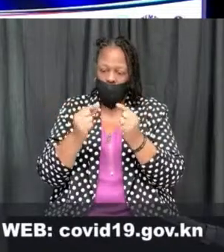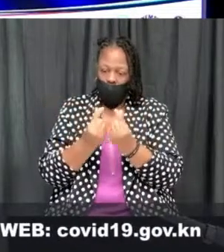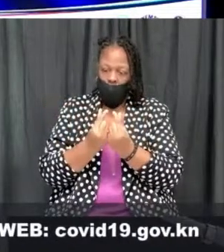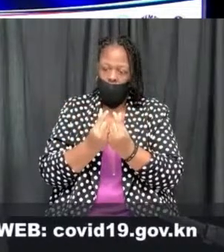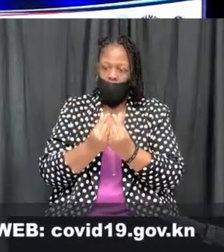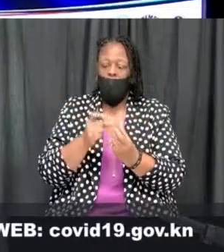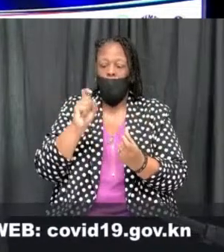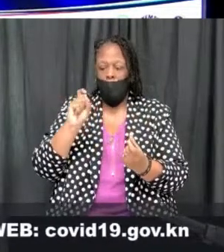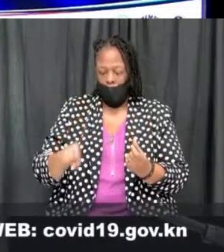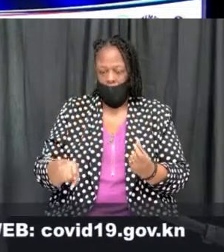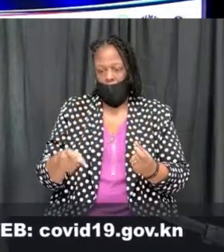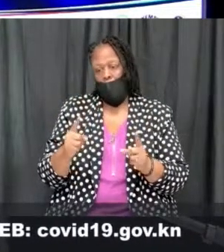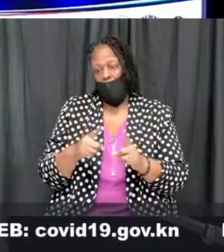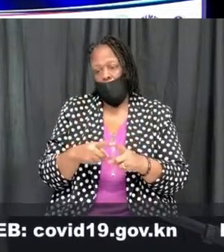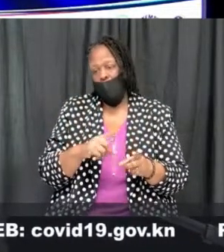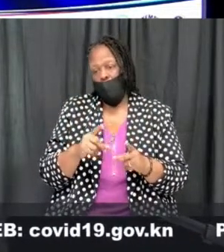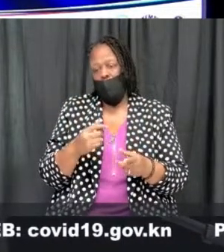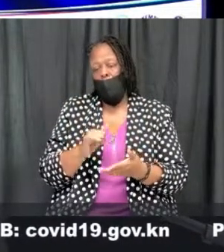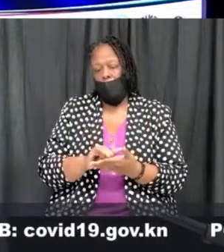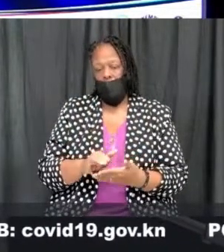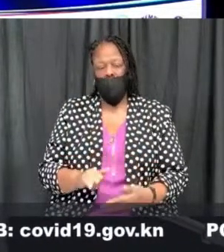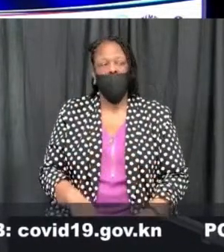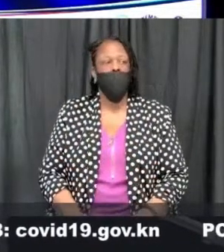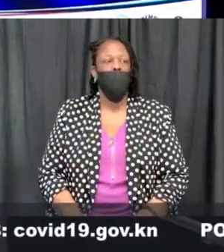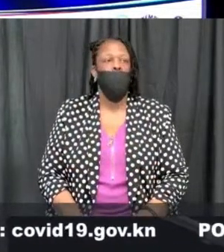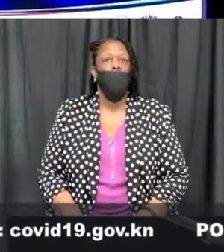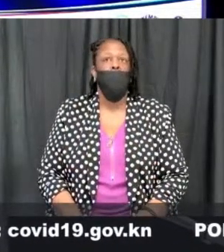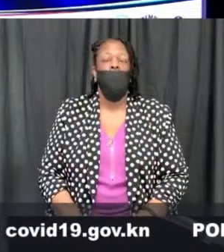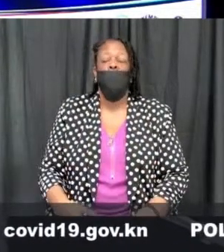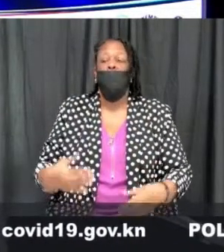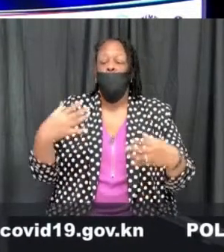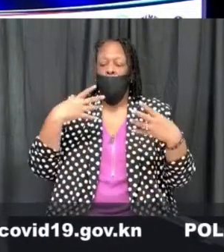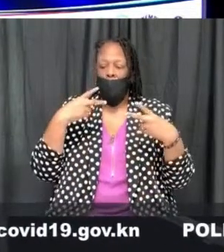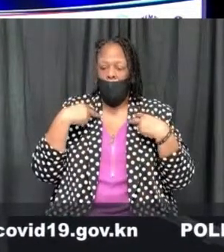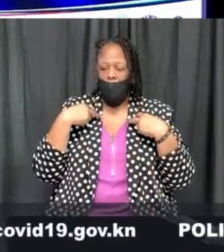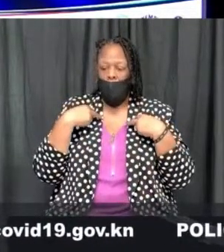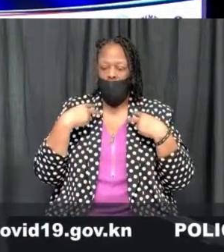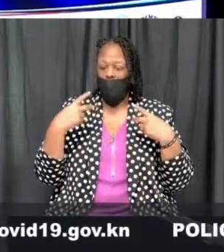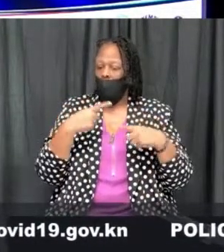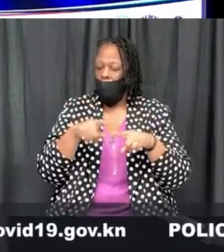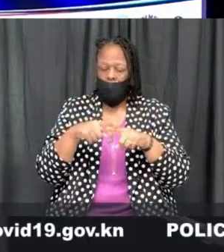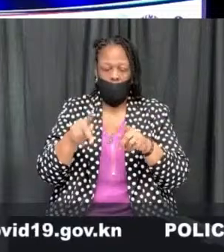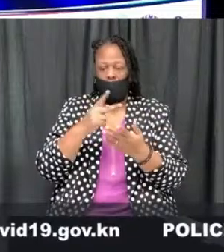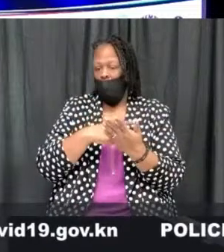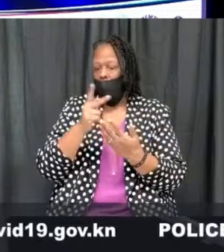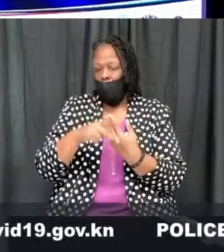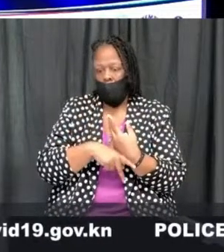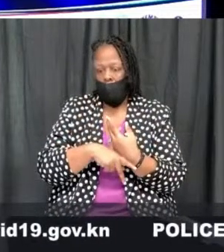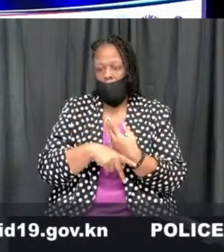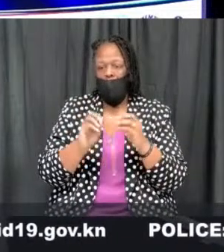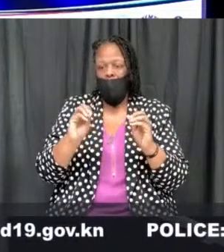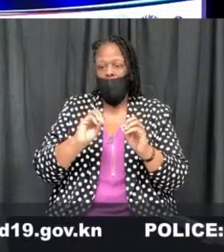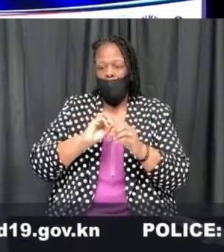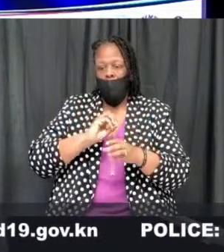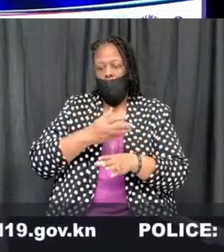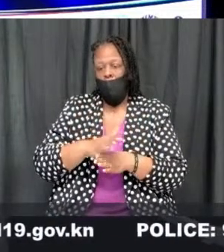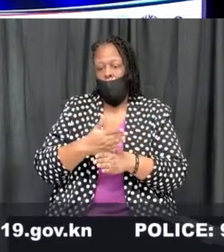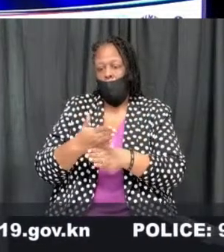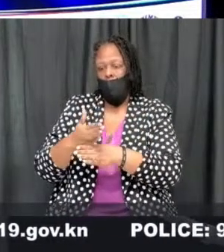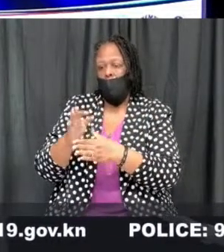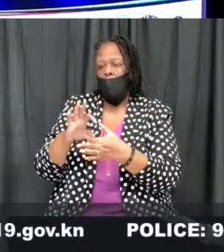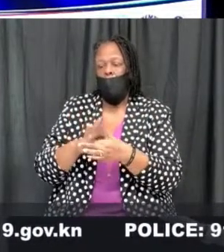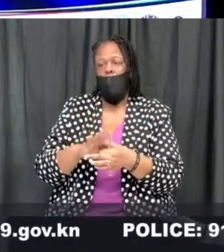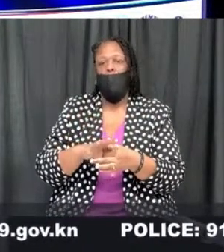necessary. 4. To conduct programs of public information and education on the mitigation